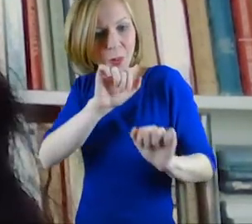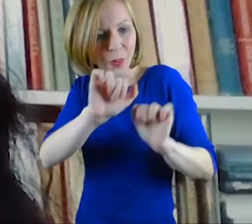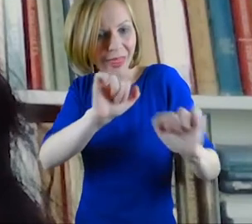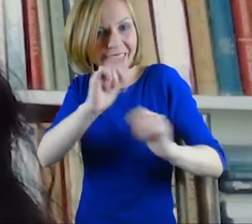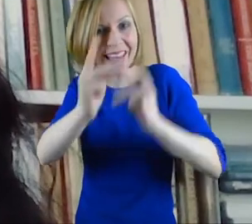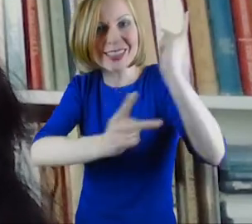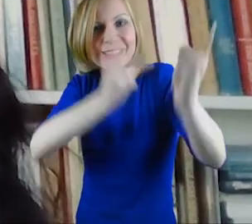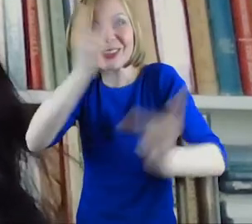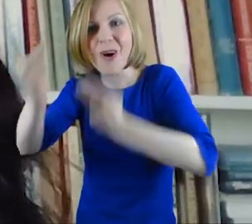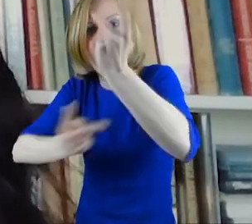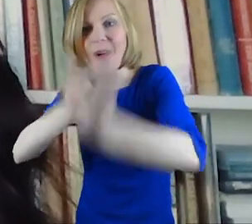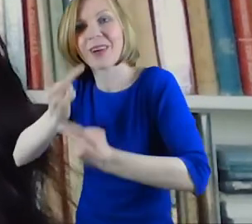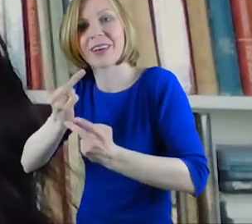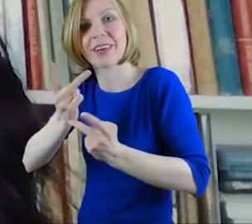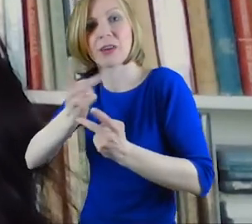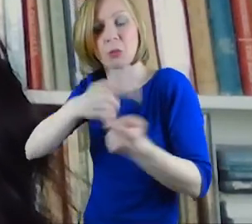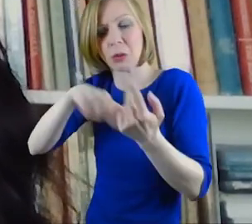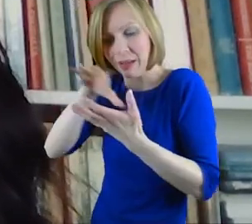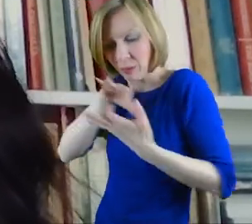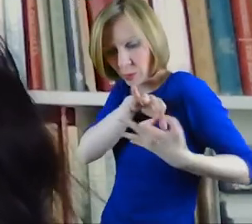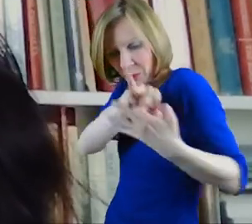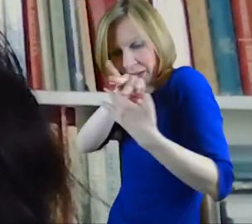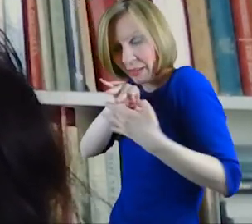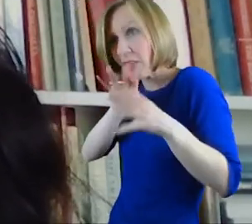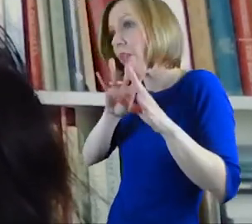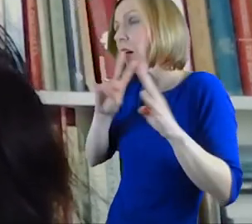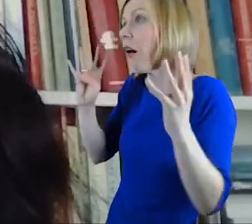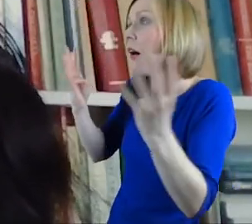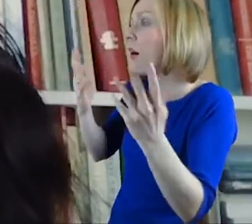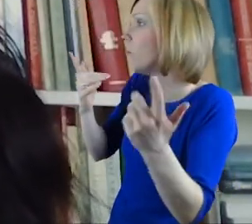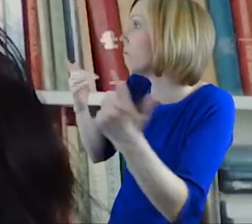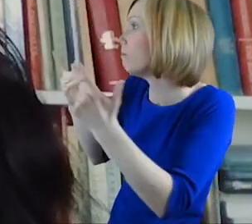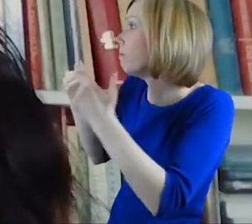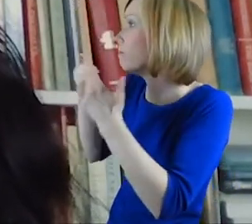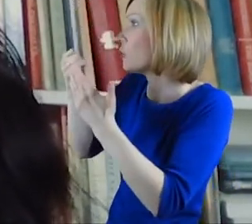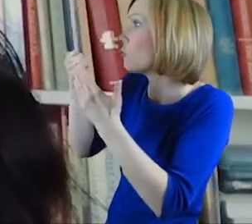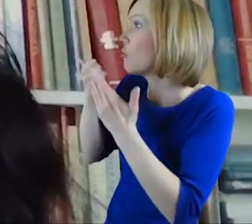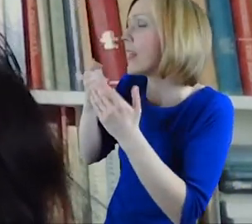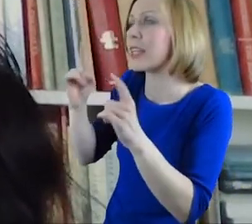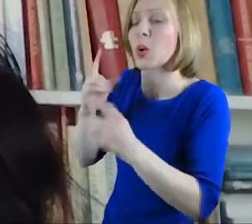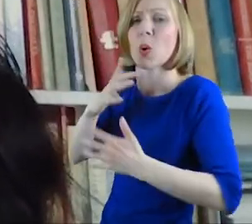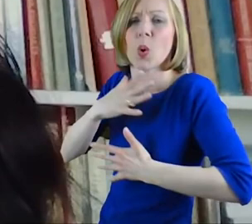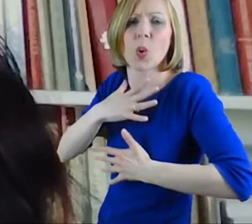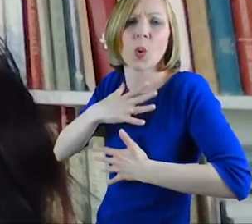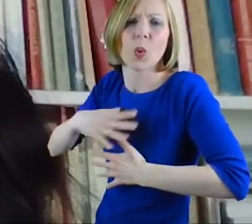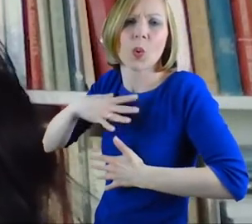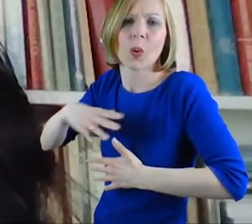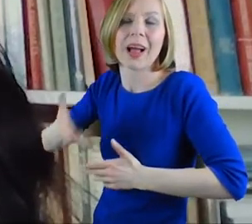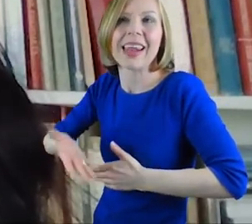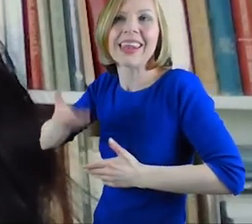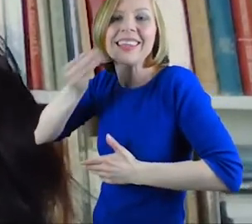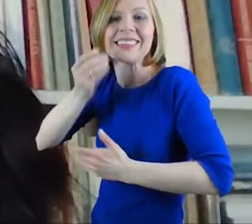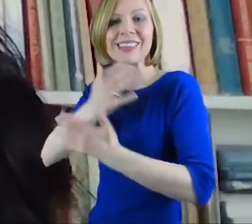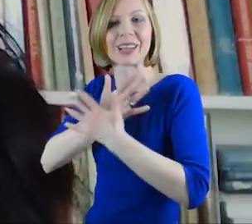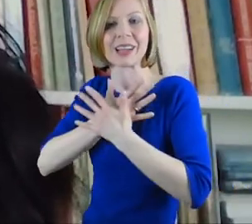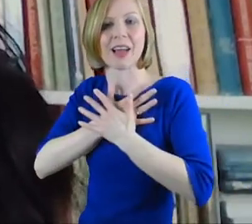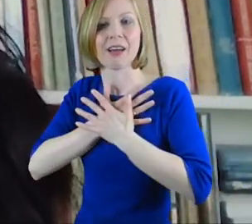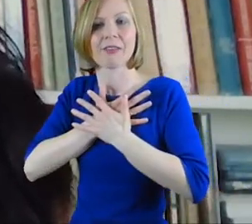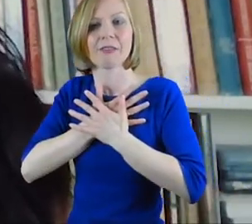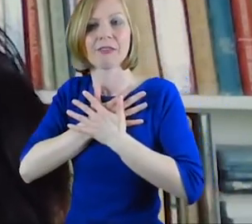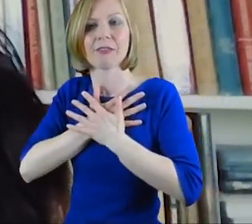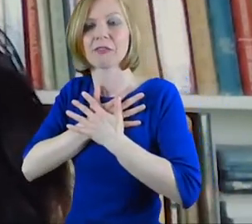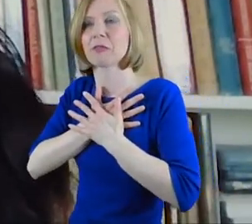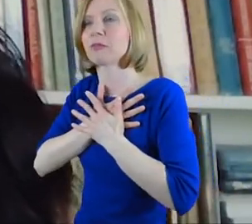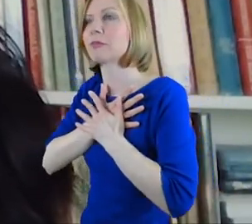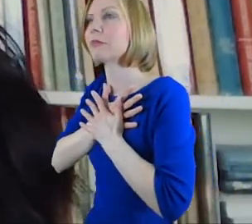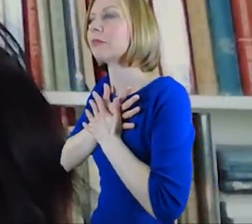song, huddled we seek the grace of aching, listening love, and soothed to psalms